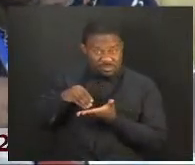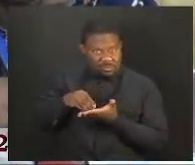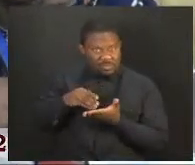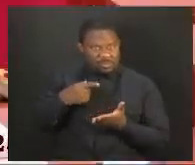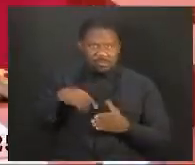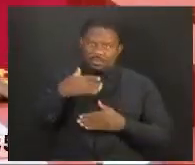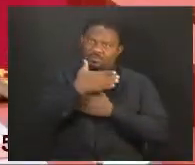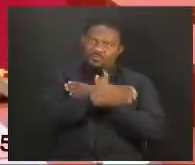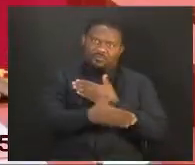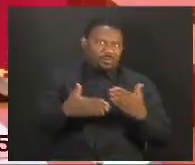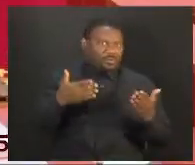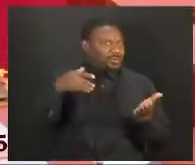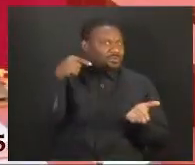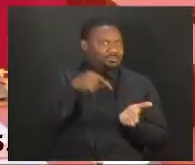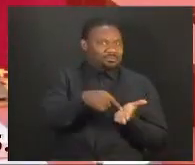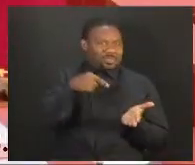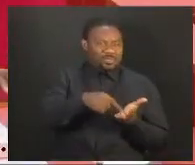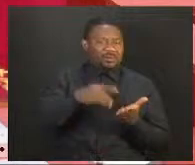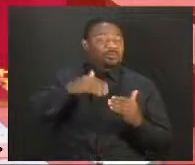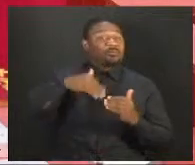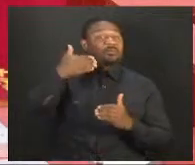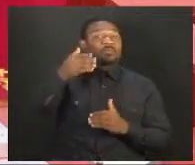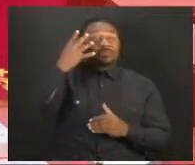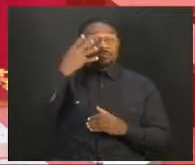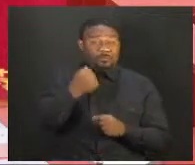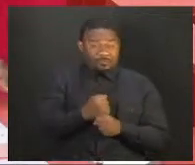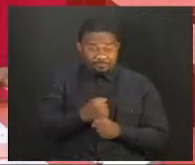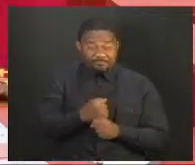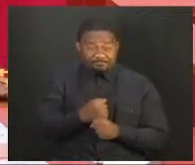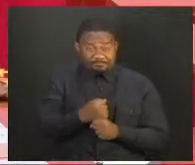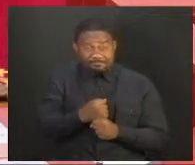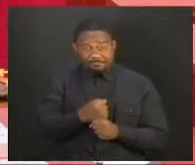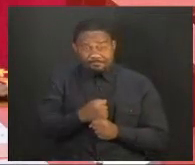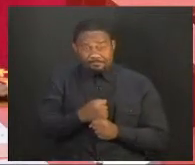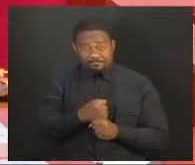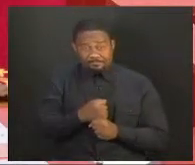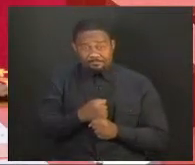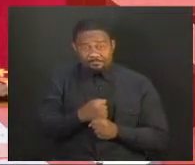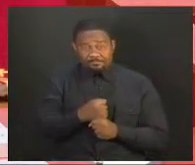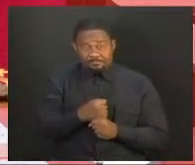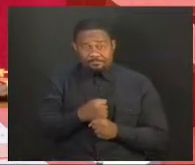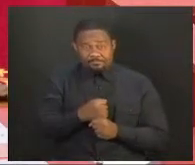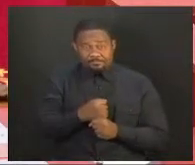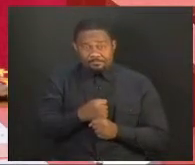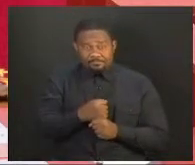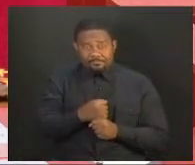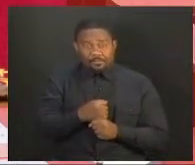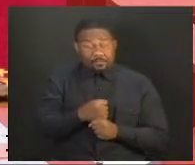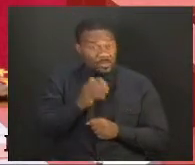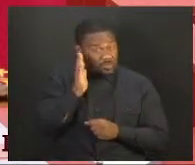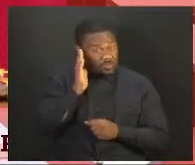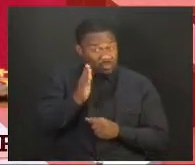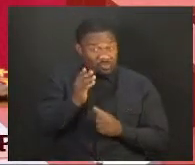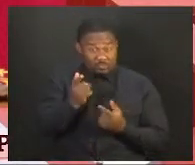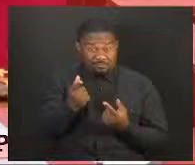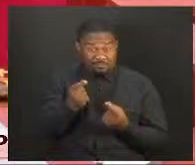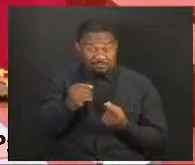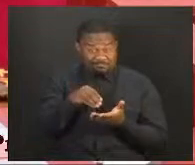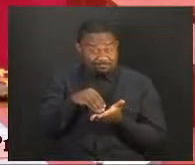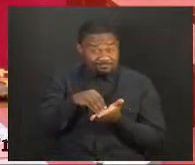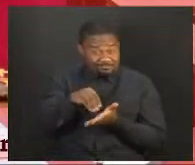service obligations for the next 4 years. In the next 4 years, will be made to call upon to